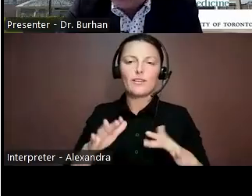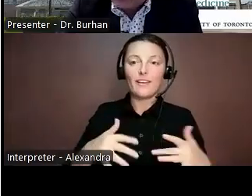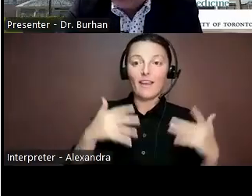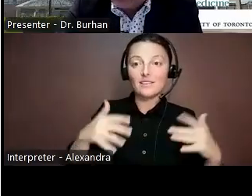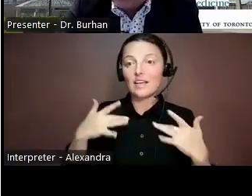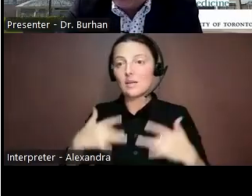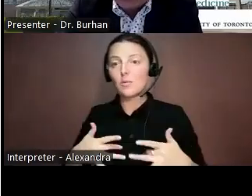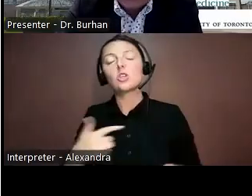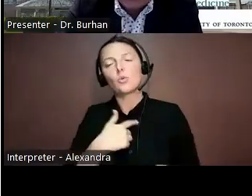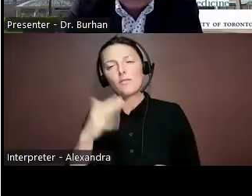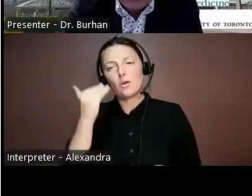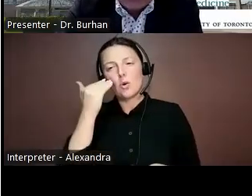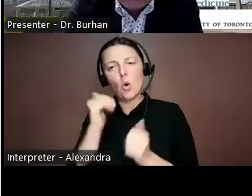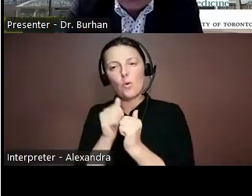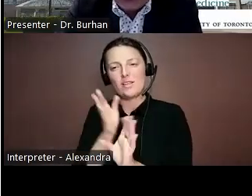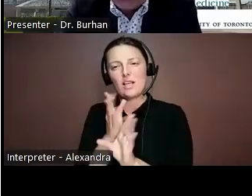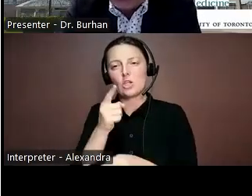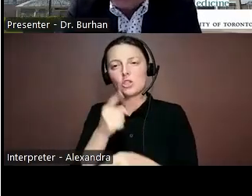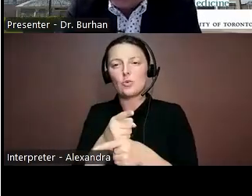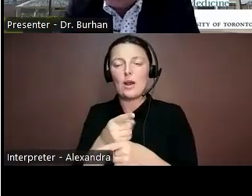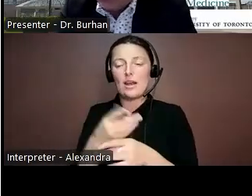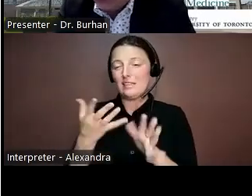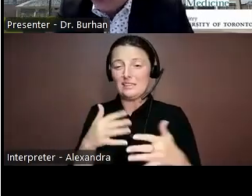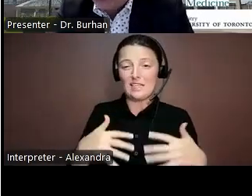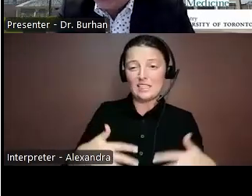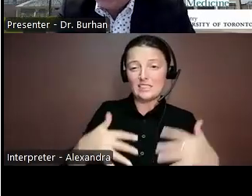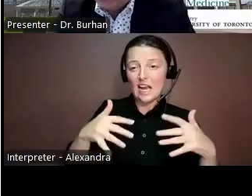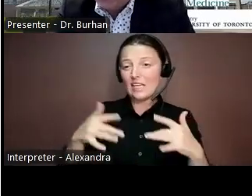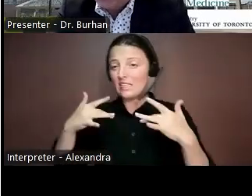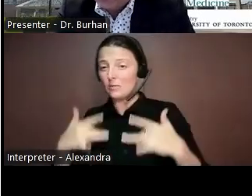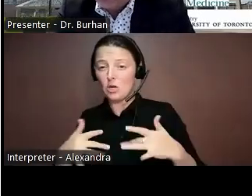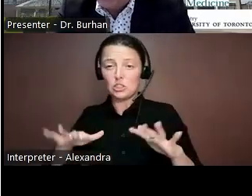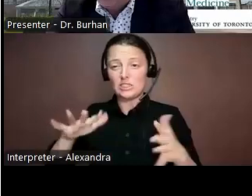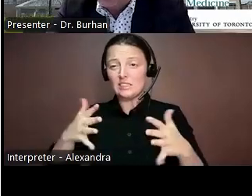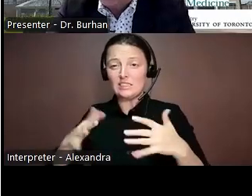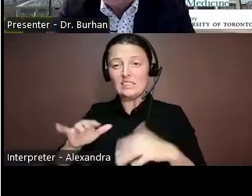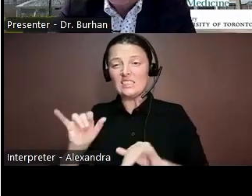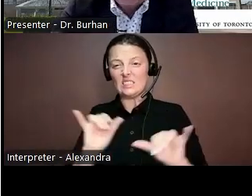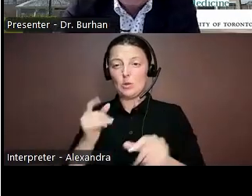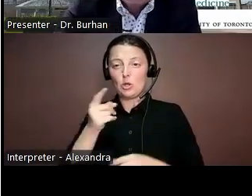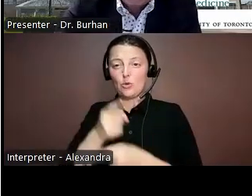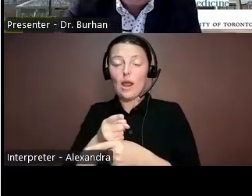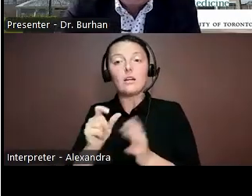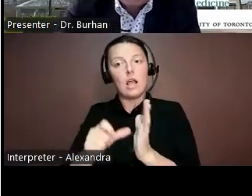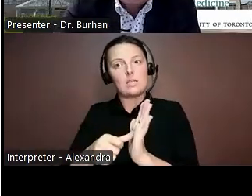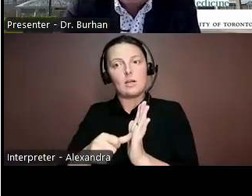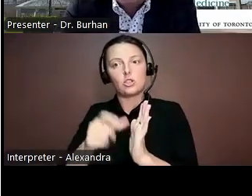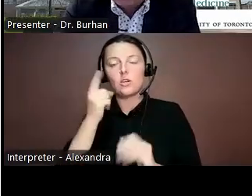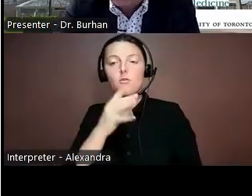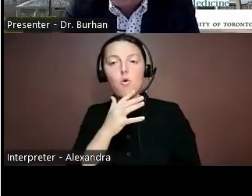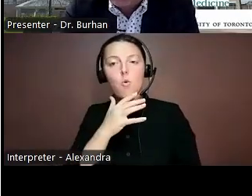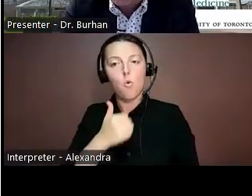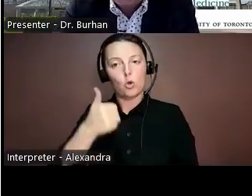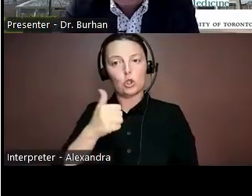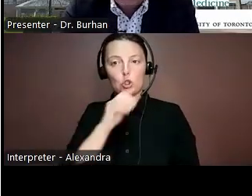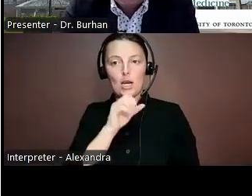and anxiety can be quite blurred, especially in old age. I see a lot of people come to our clinic saying that I'm anxious, but you find out